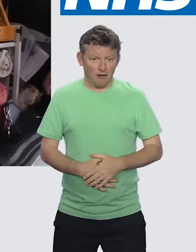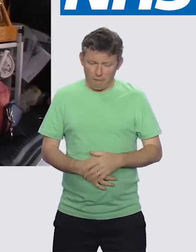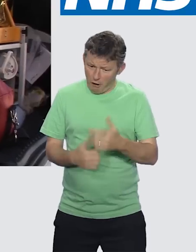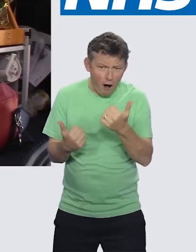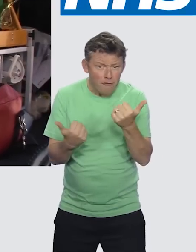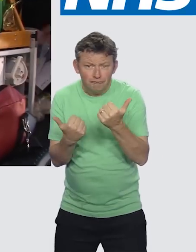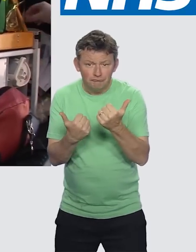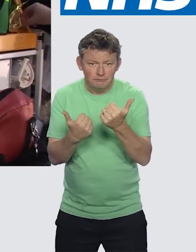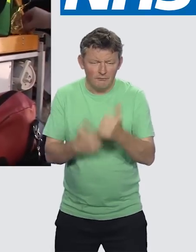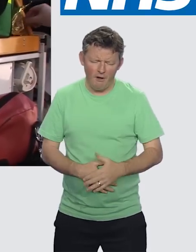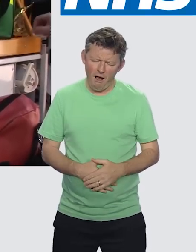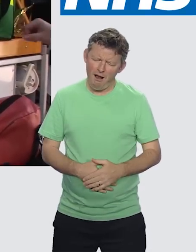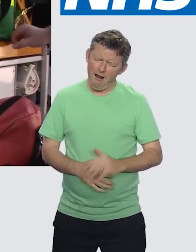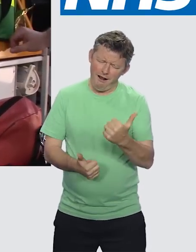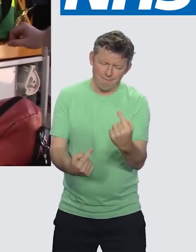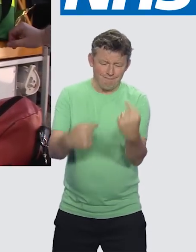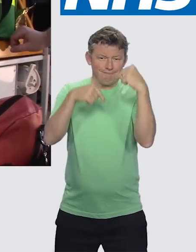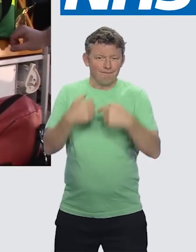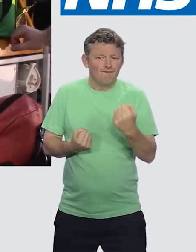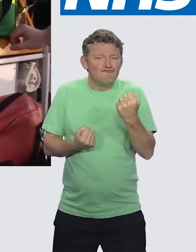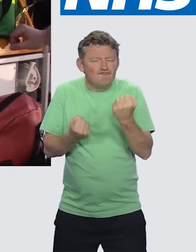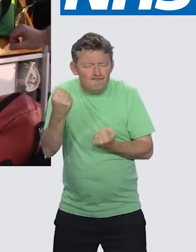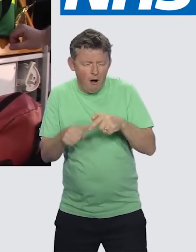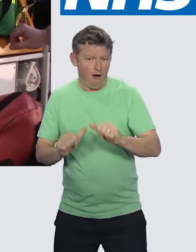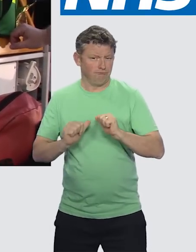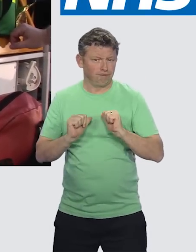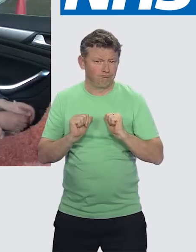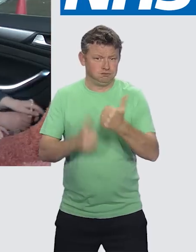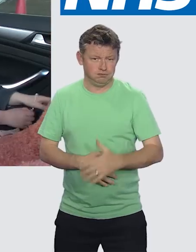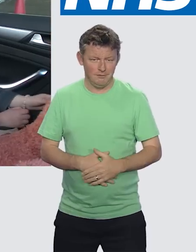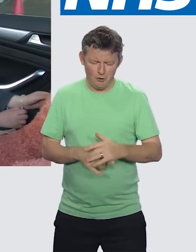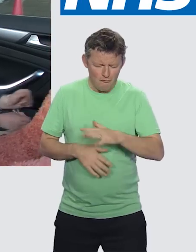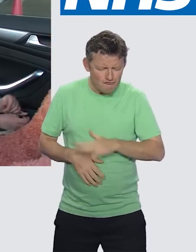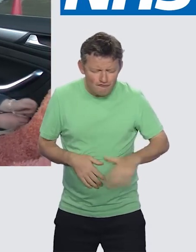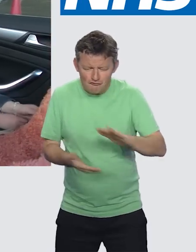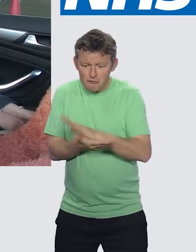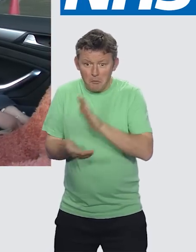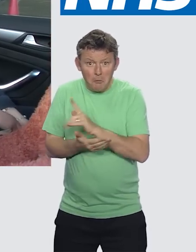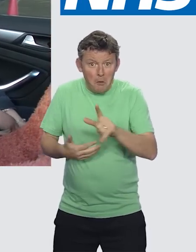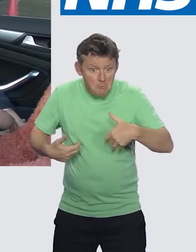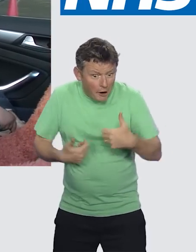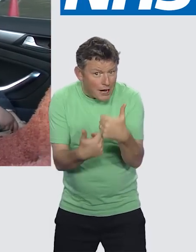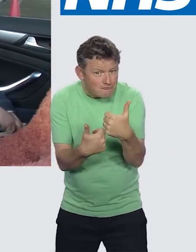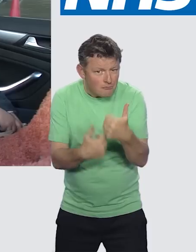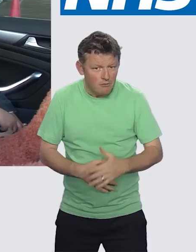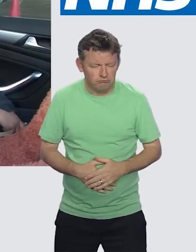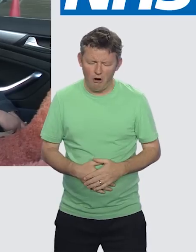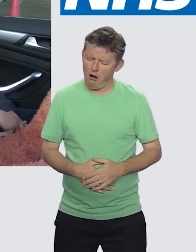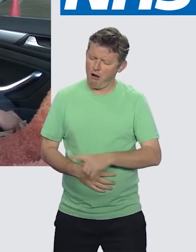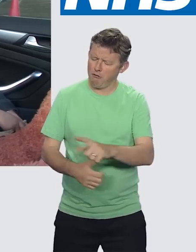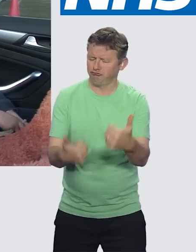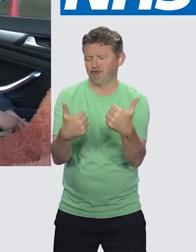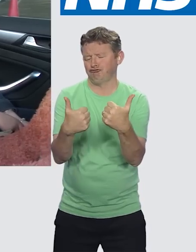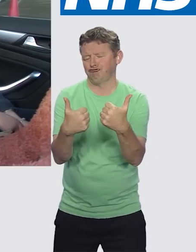They feel itchy? No, they're all right, aren't they? Thank you for letting us all come into your rapid response